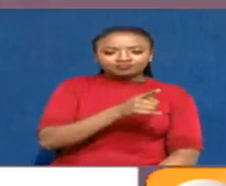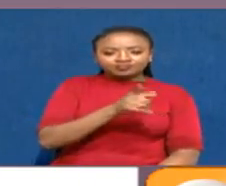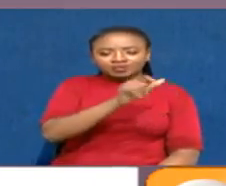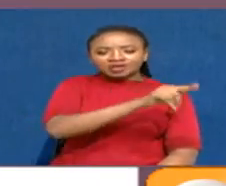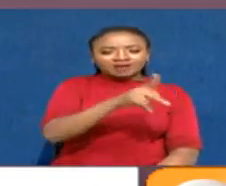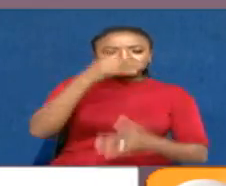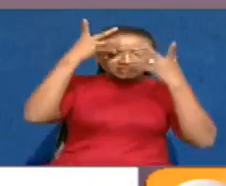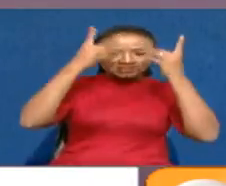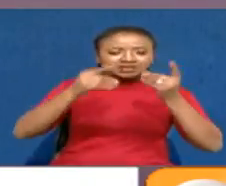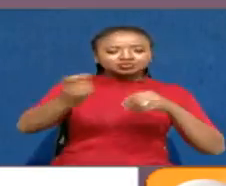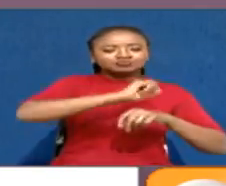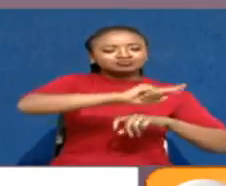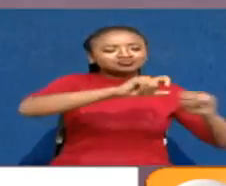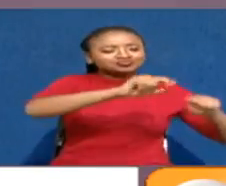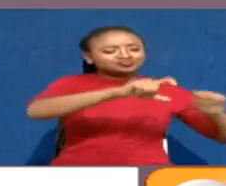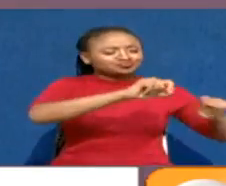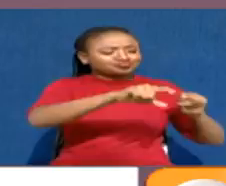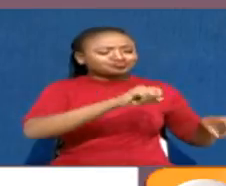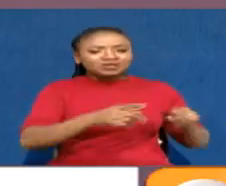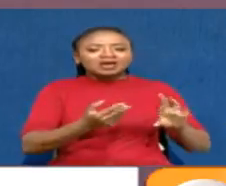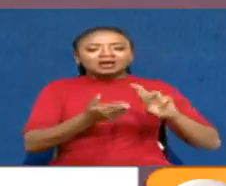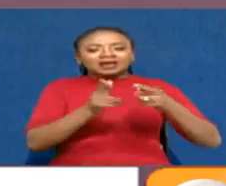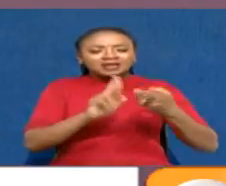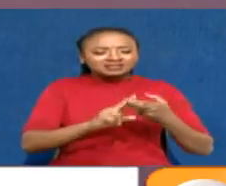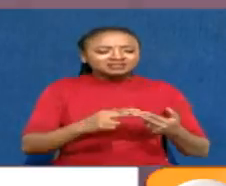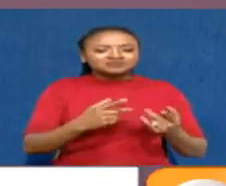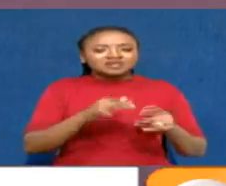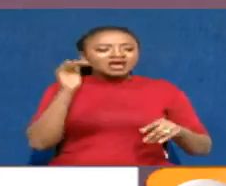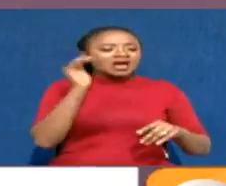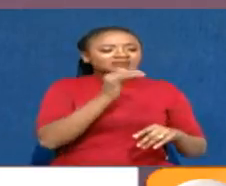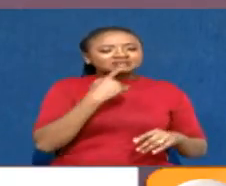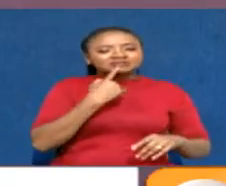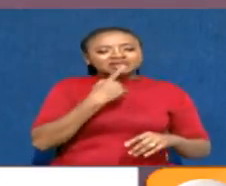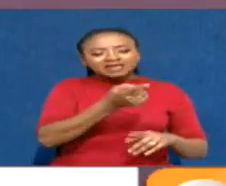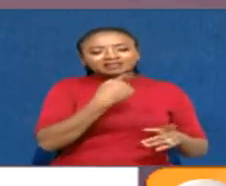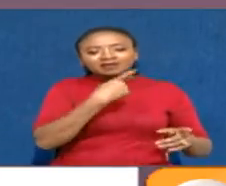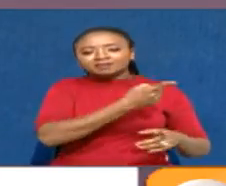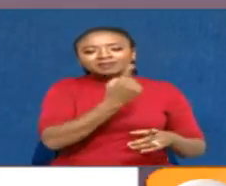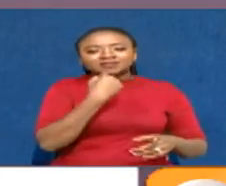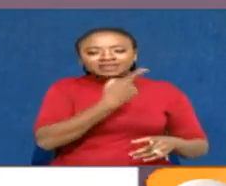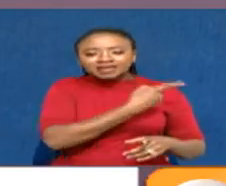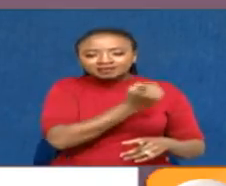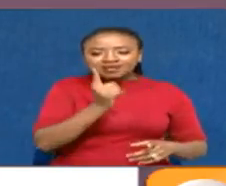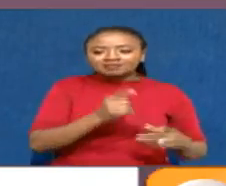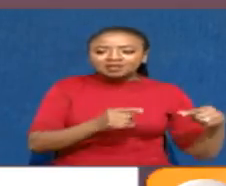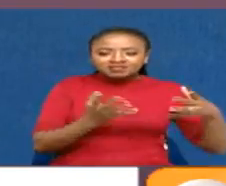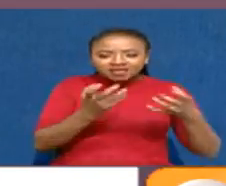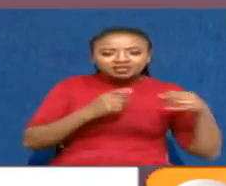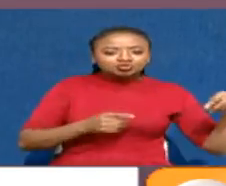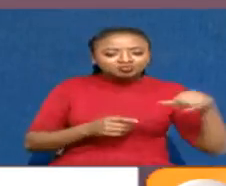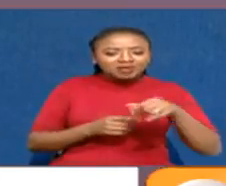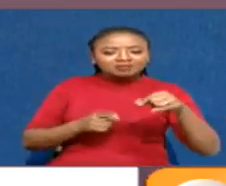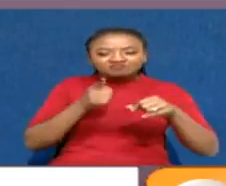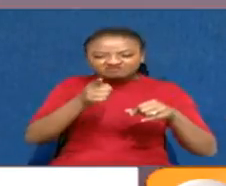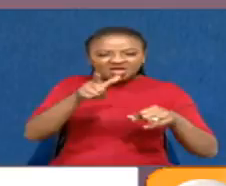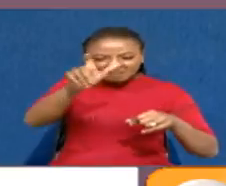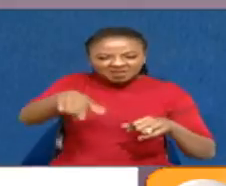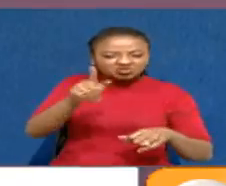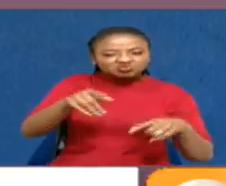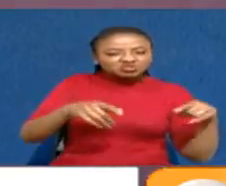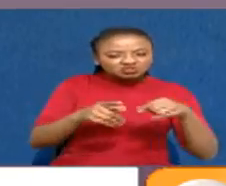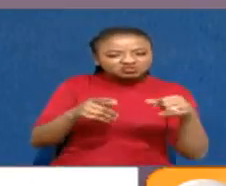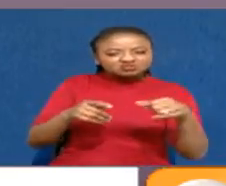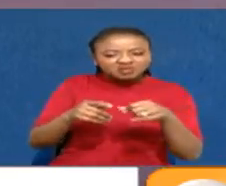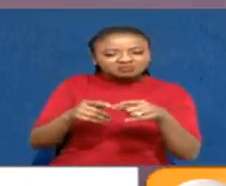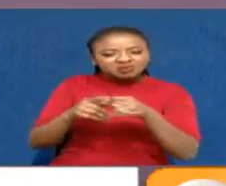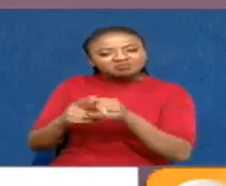simply decide to send messages demanding for you to repay loan to all the contacts in your phone book? I've been receiving